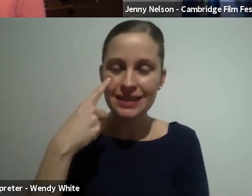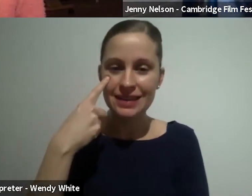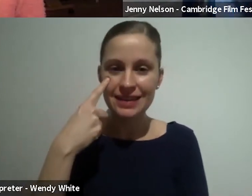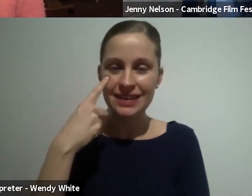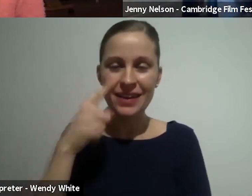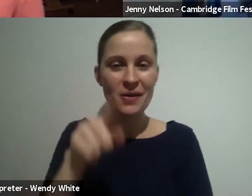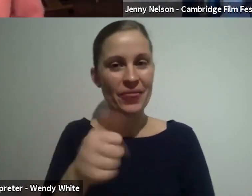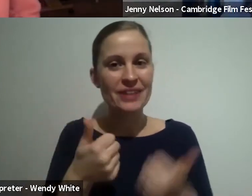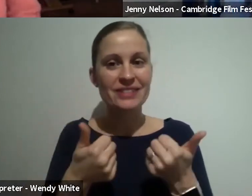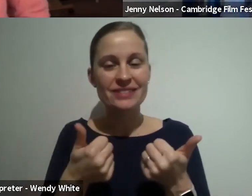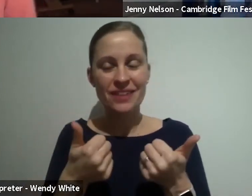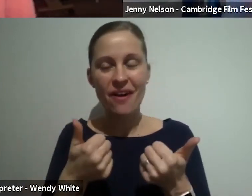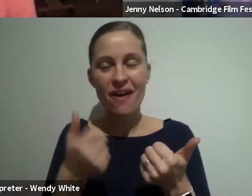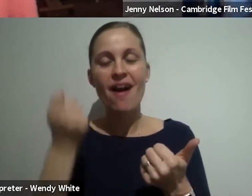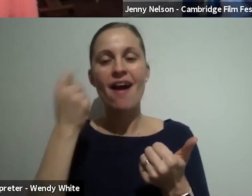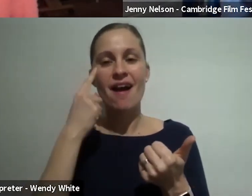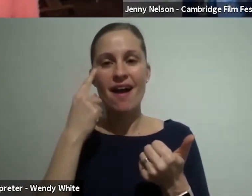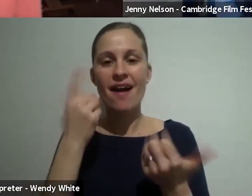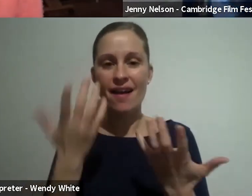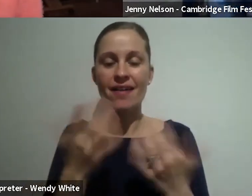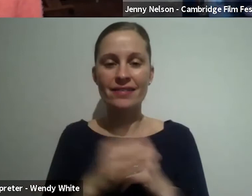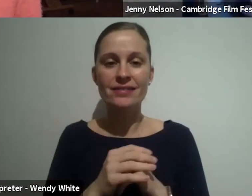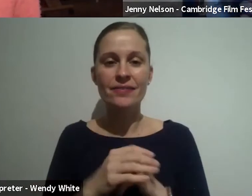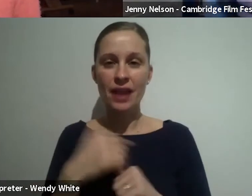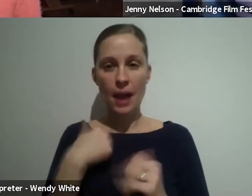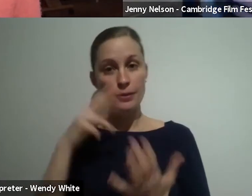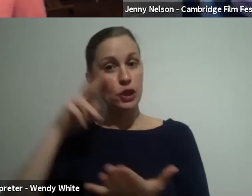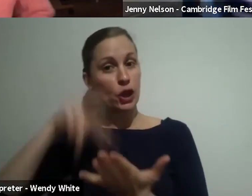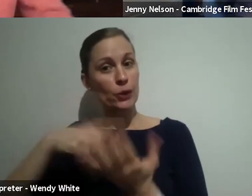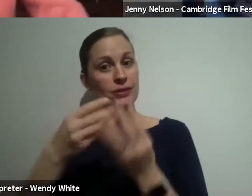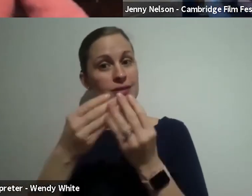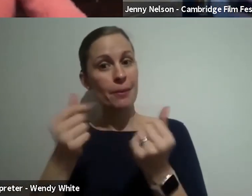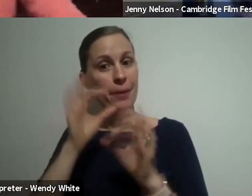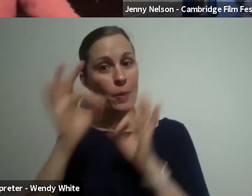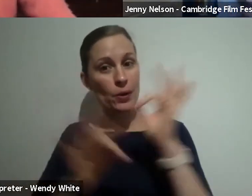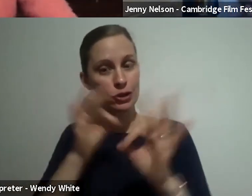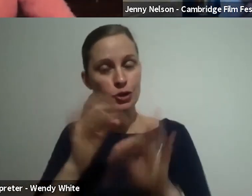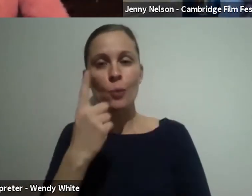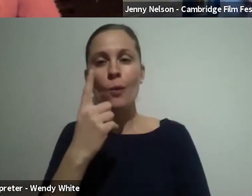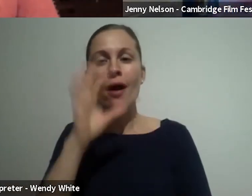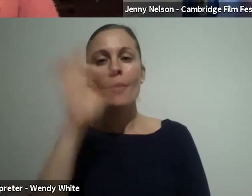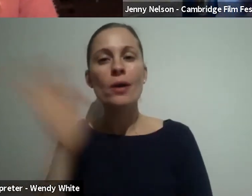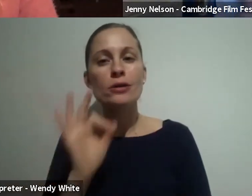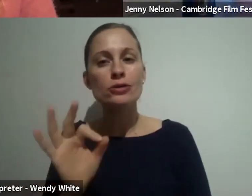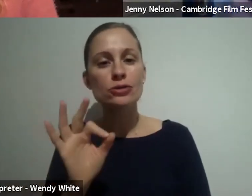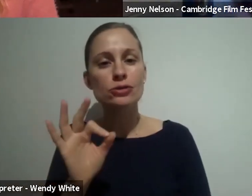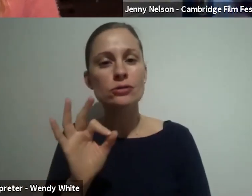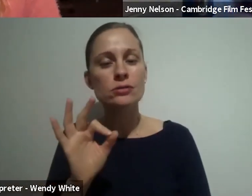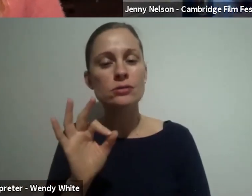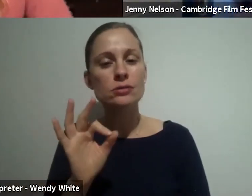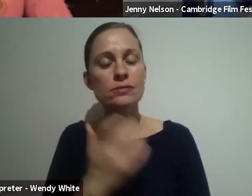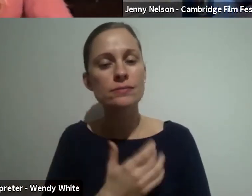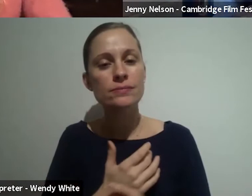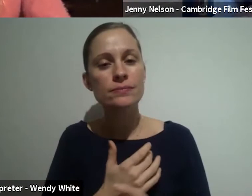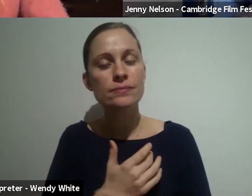great. Thank you for sharing that. I'm just looking at some of the questions, and one question is about